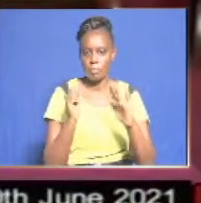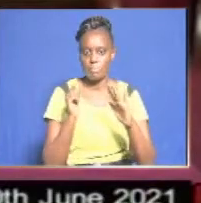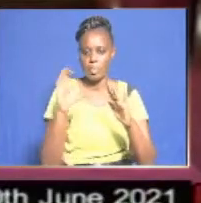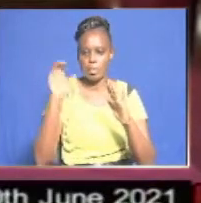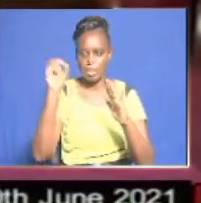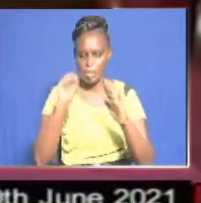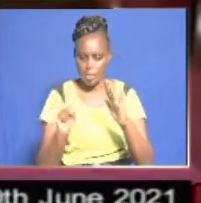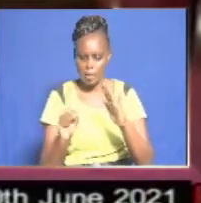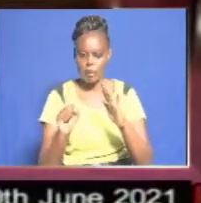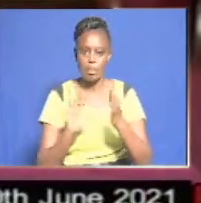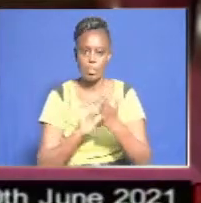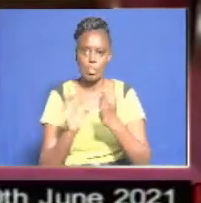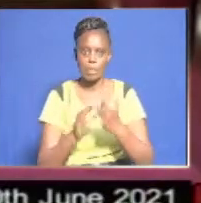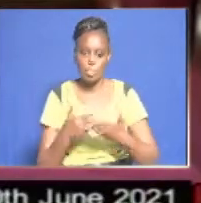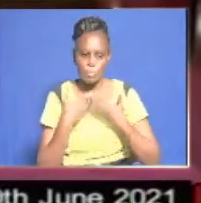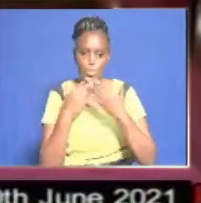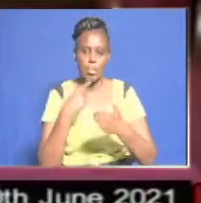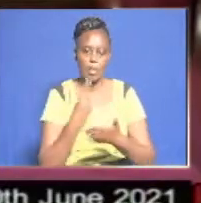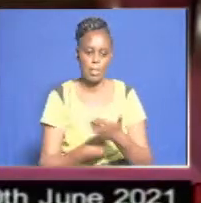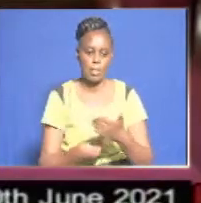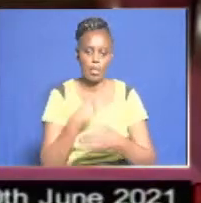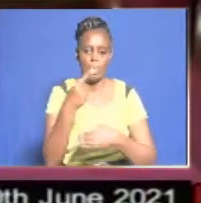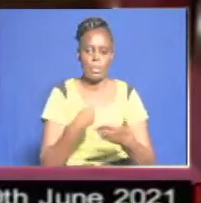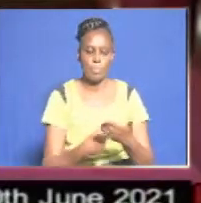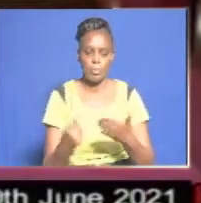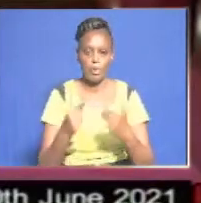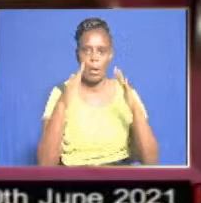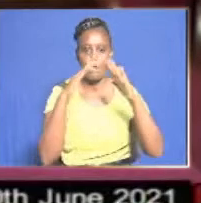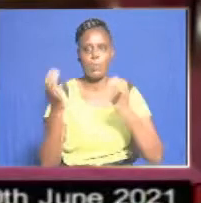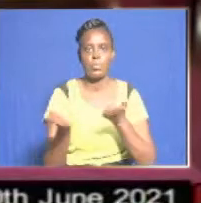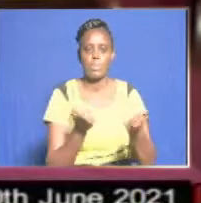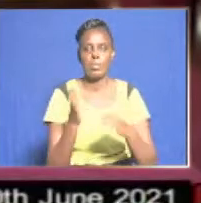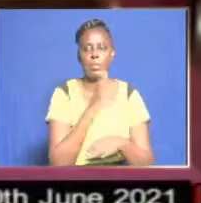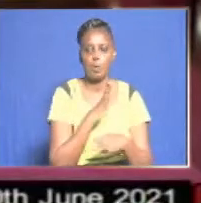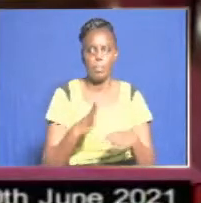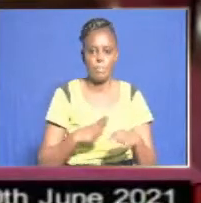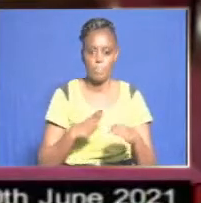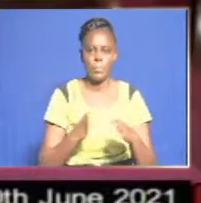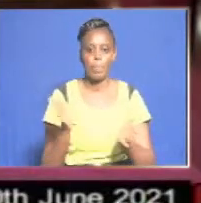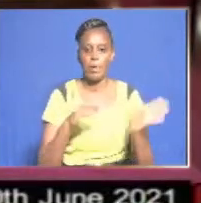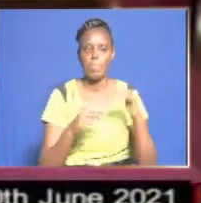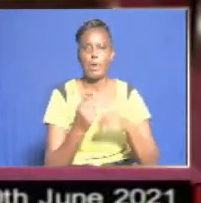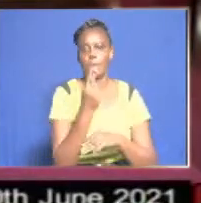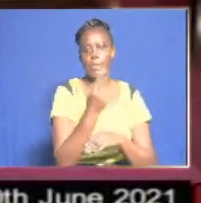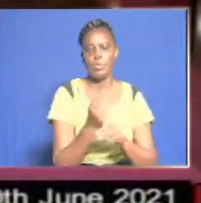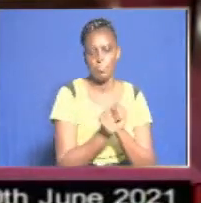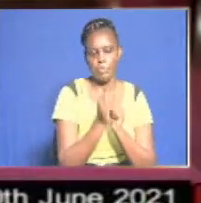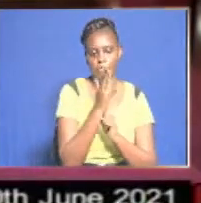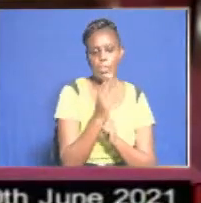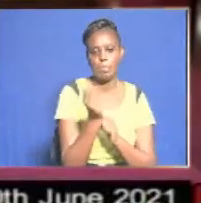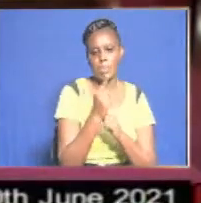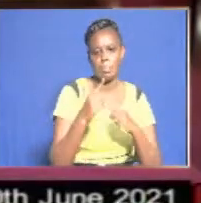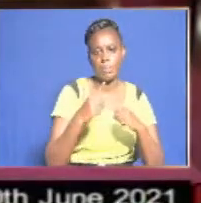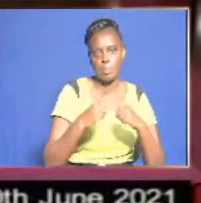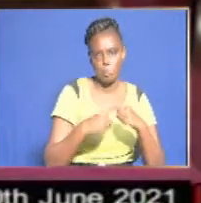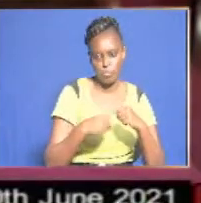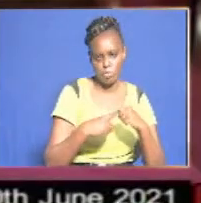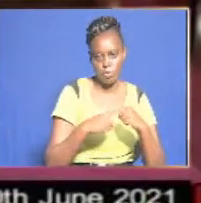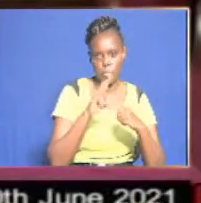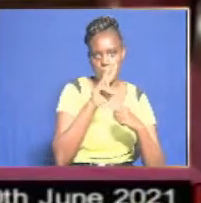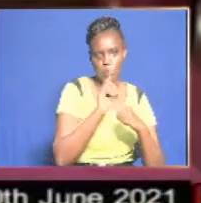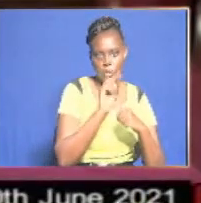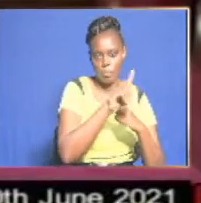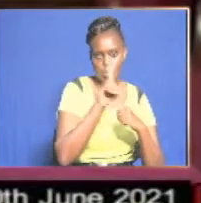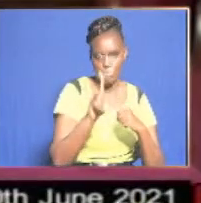next week. Honorable Speaker, the House Business Committee will reconvene on Tuesday, the 15th of June,